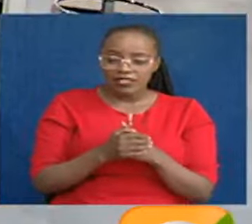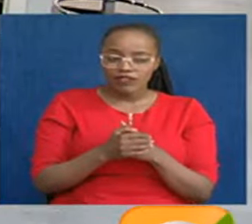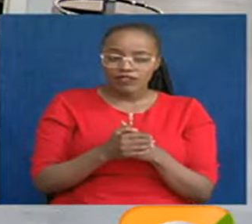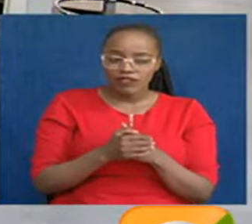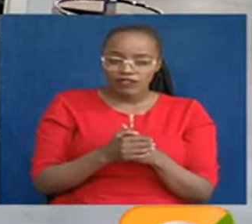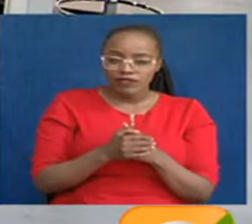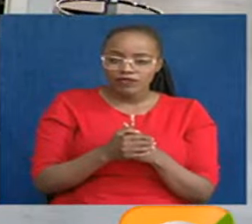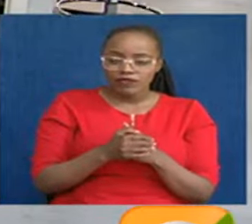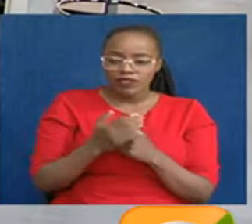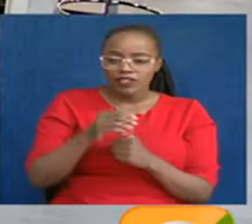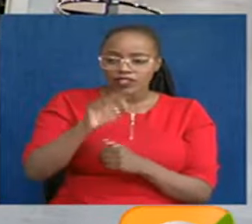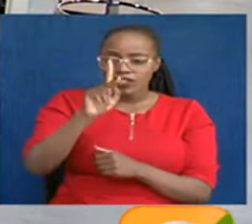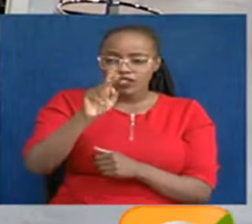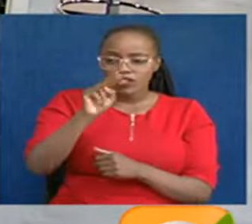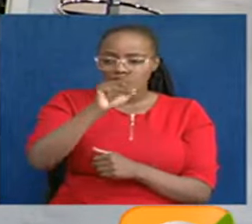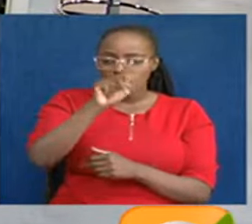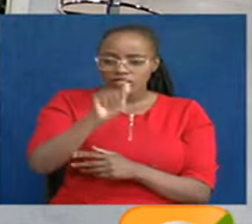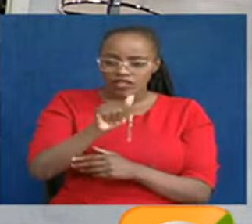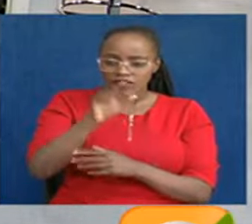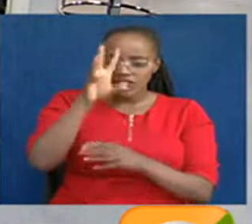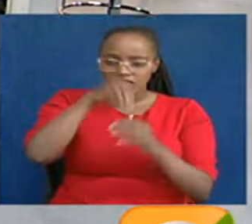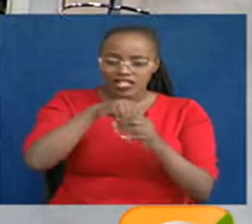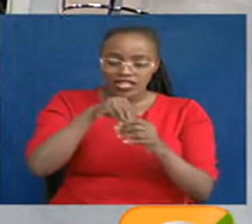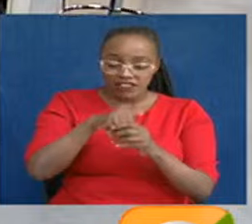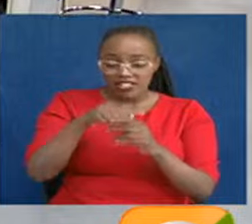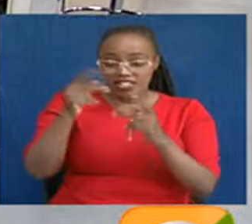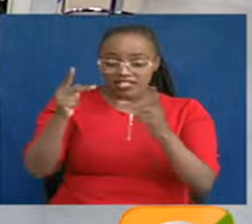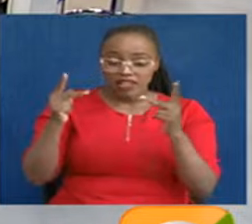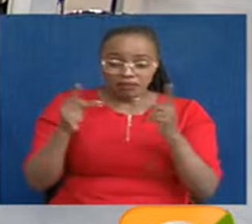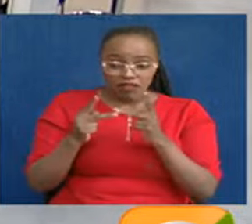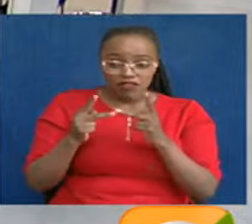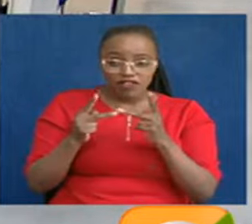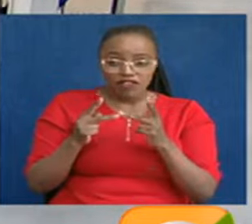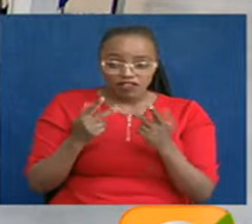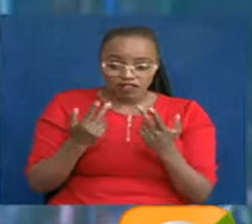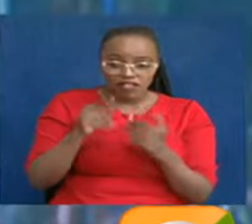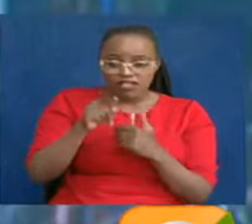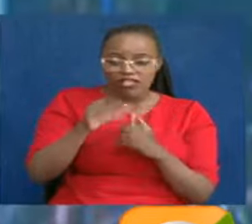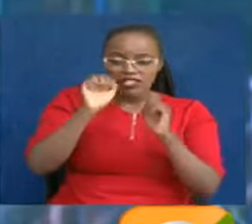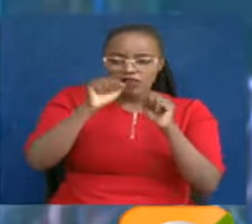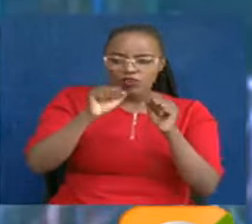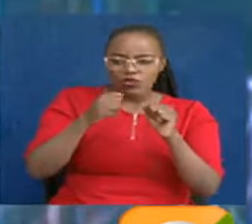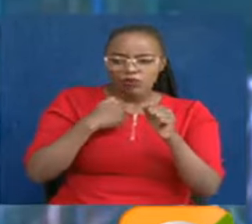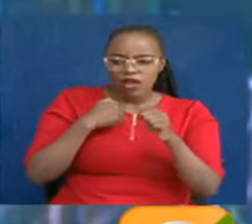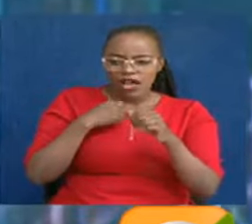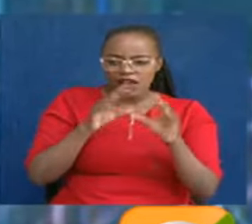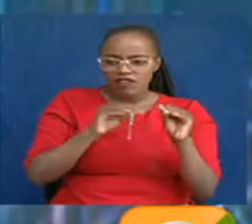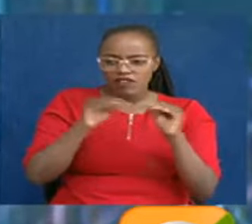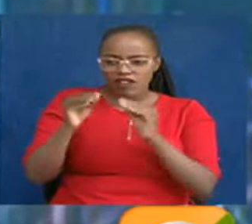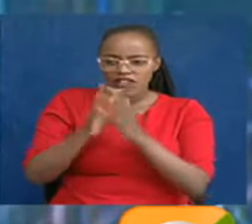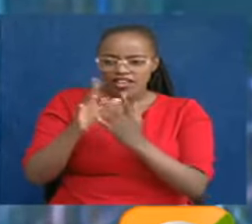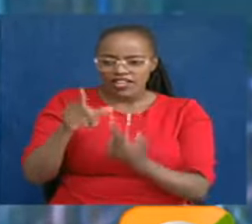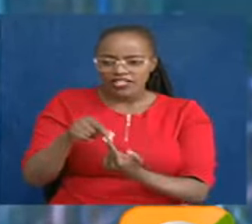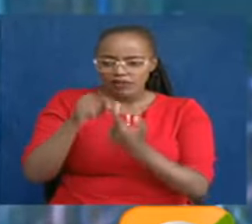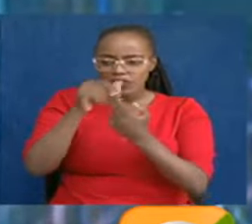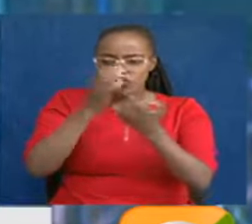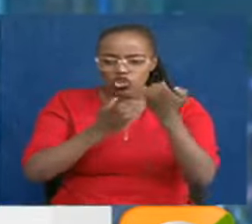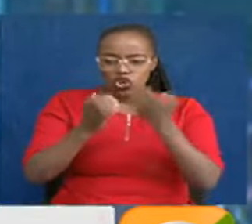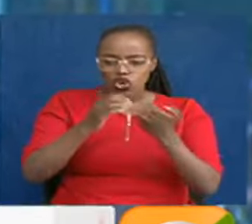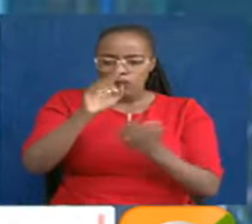Konza Technopolis is an investment destination. Through that, we've been able to demarcate it as a special economic